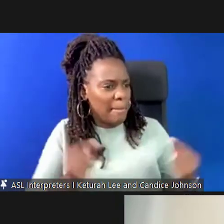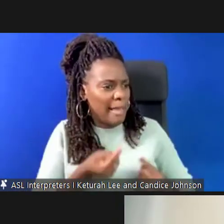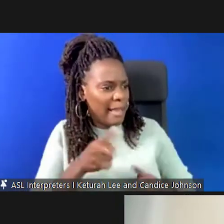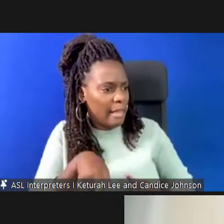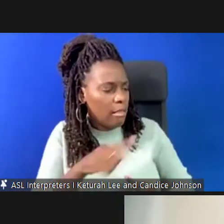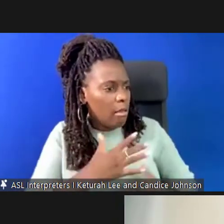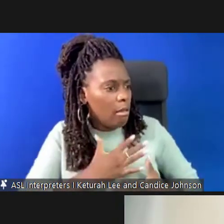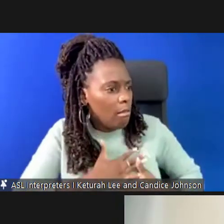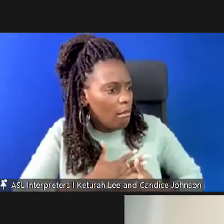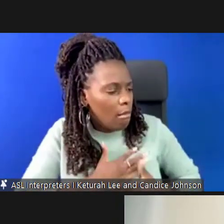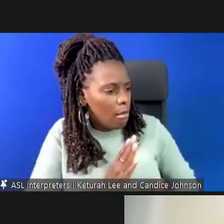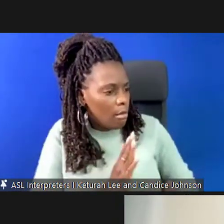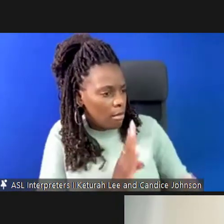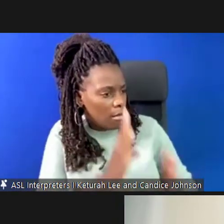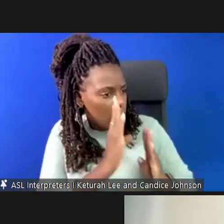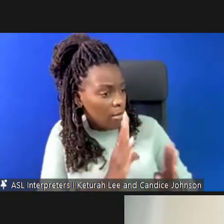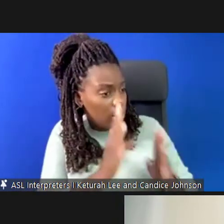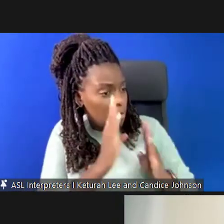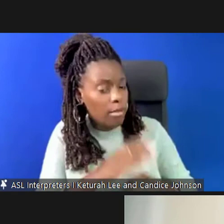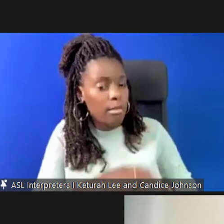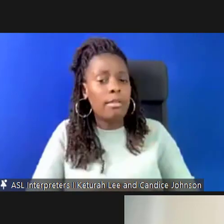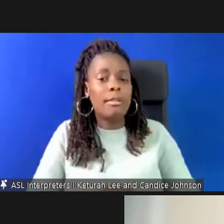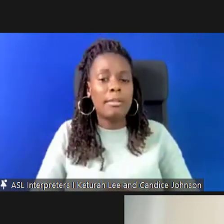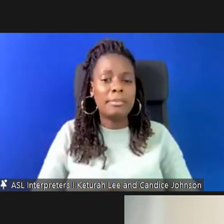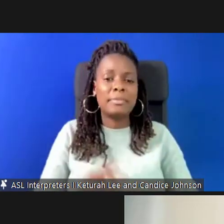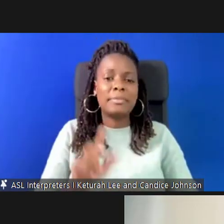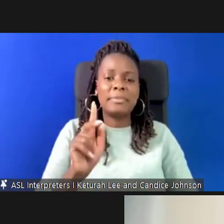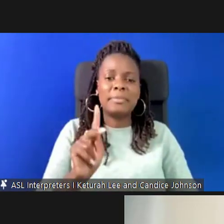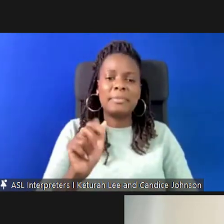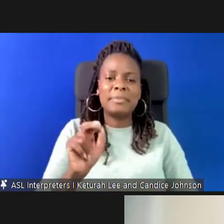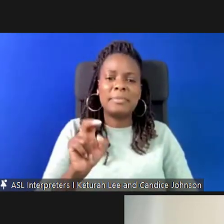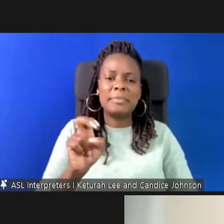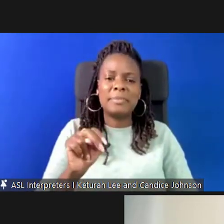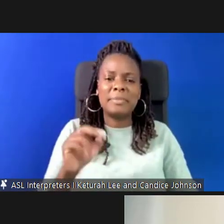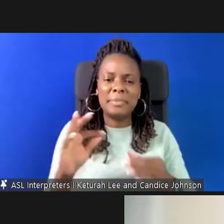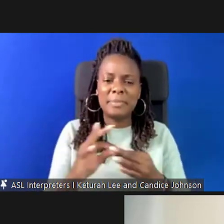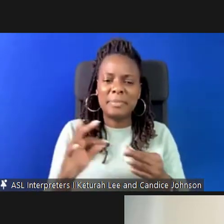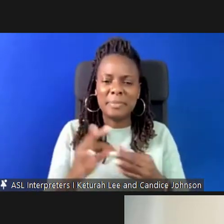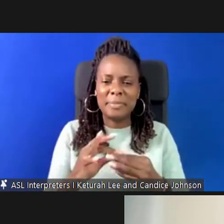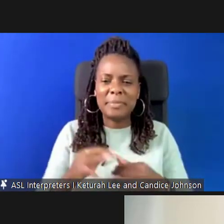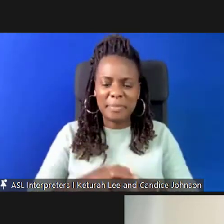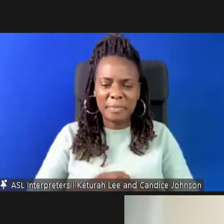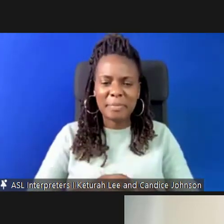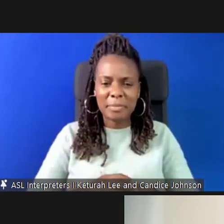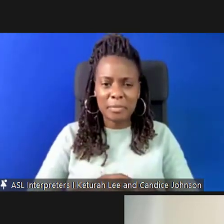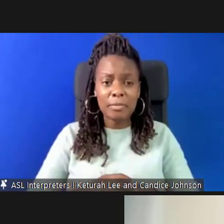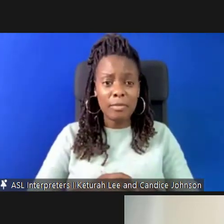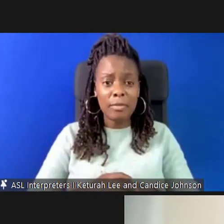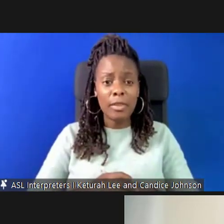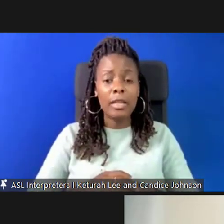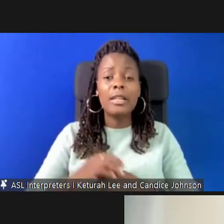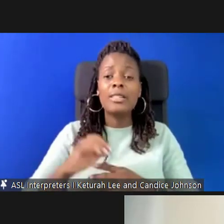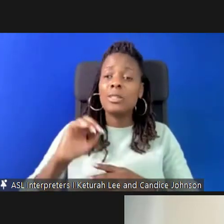And it's one of those times, building on that really the sort of screening for it